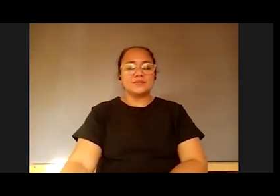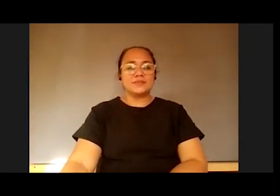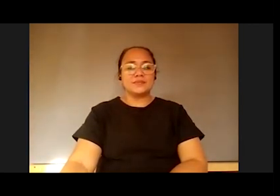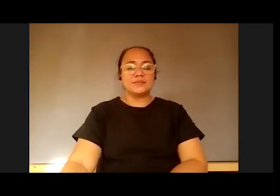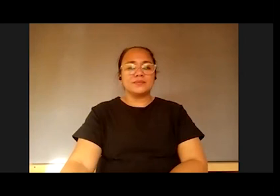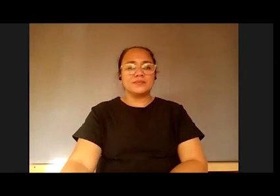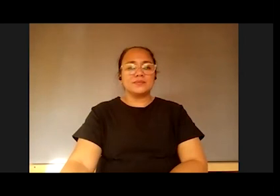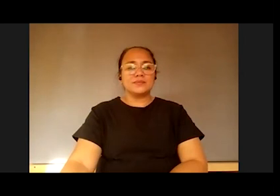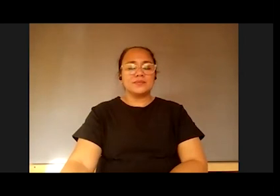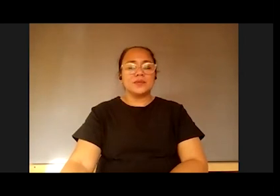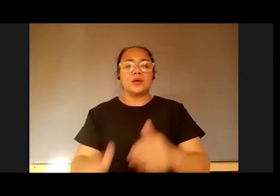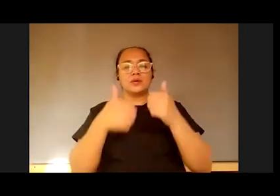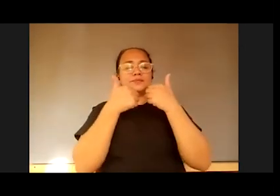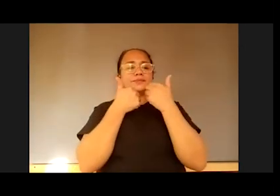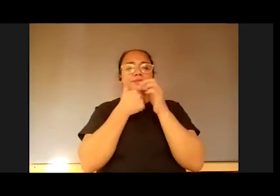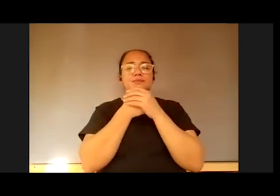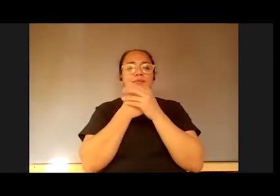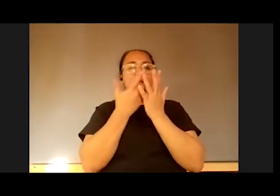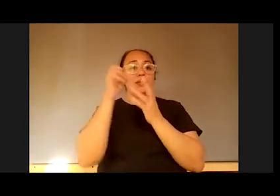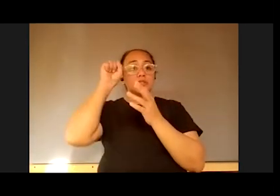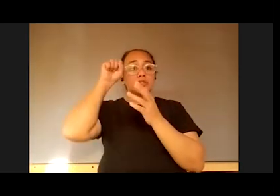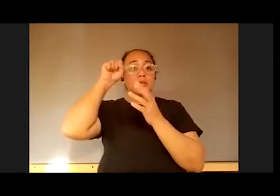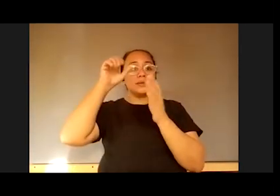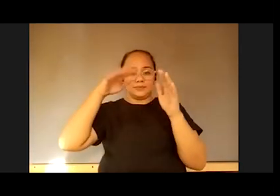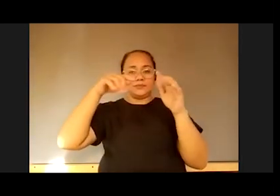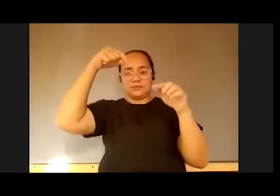Okay, so Jacques, let's go down.